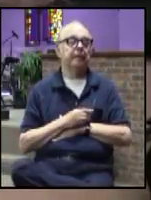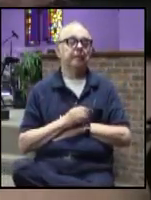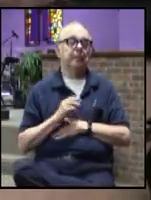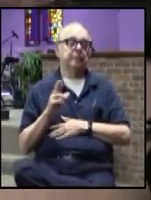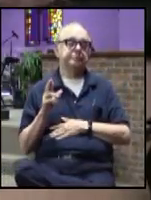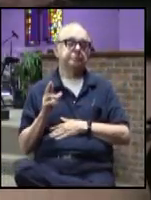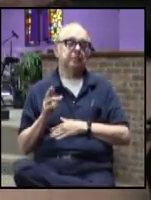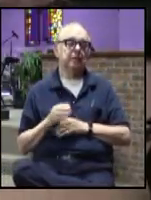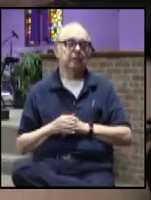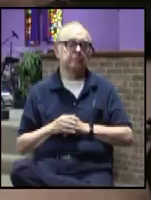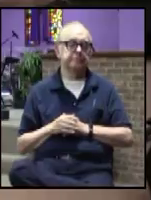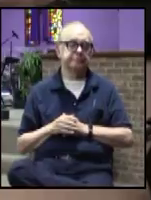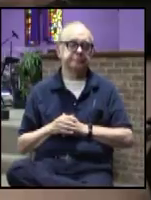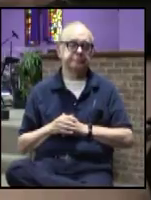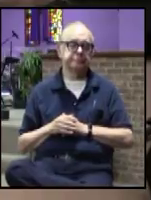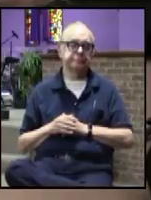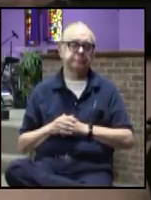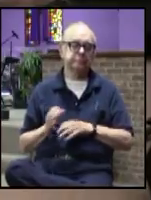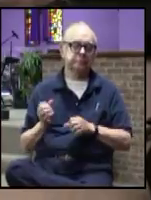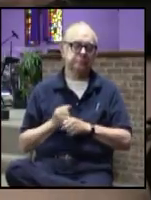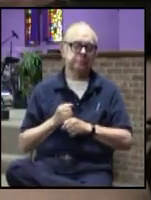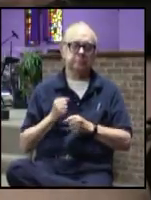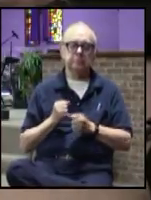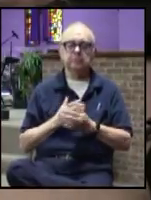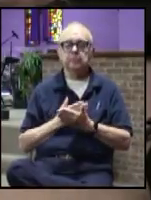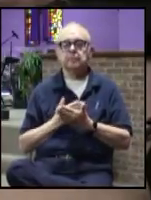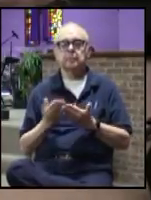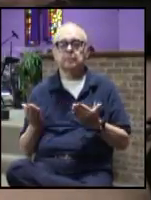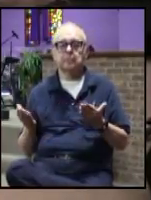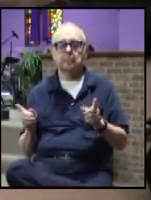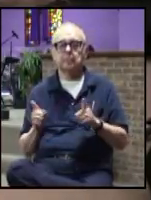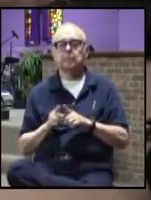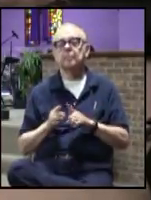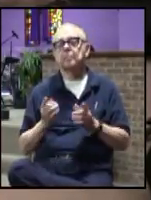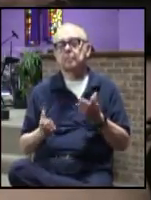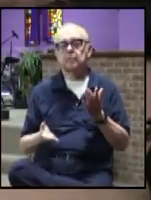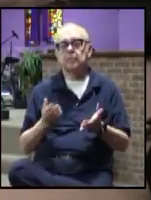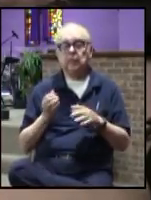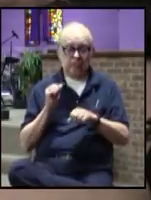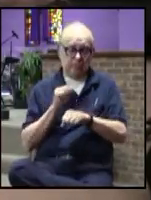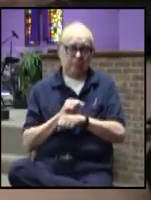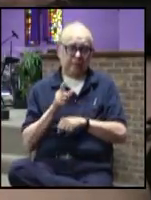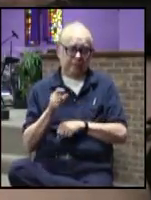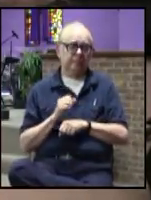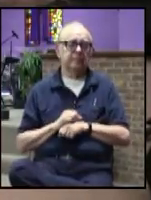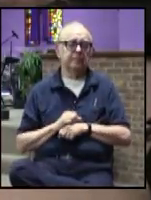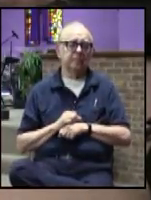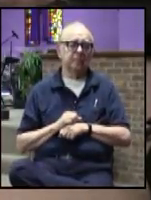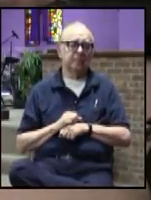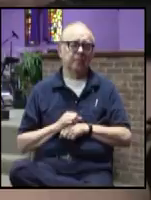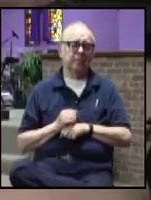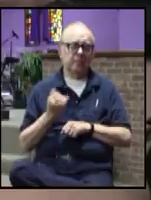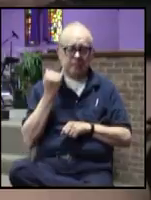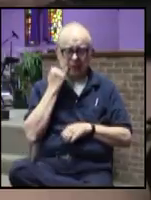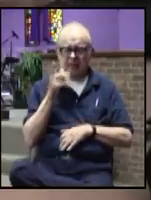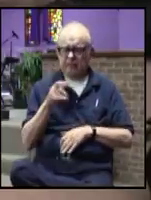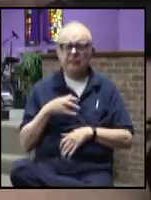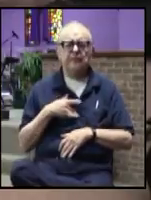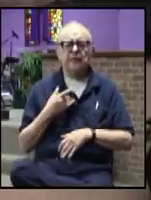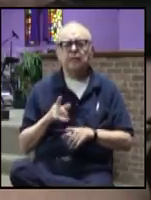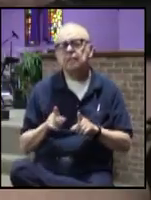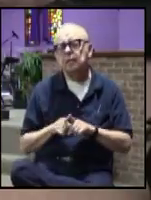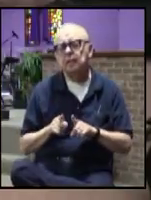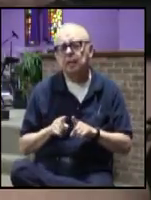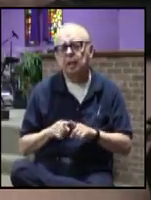days. Or you get these things like maybe you're working. And have you ever felt